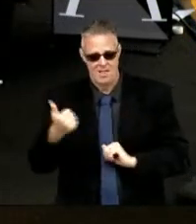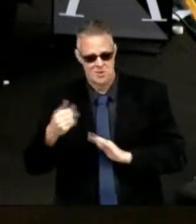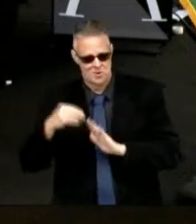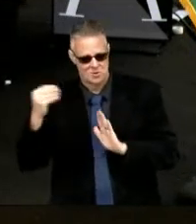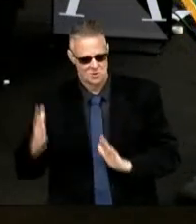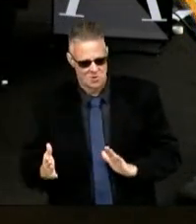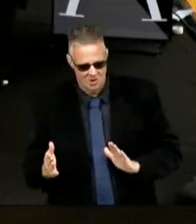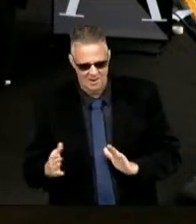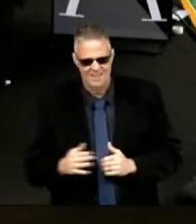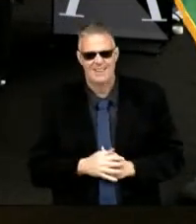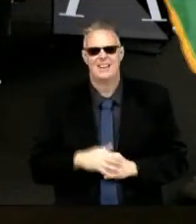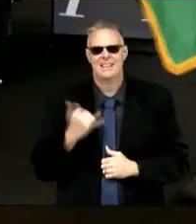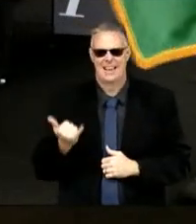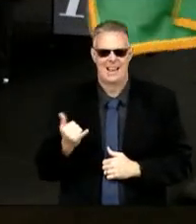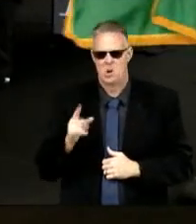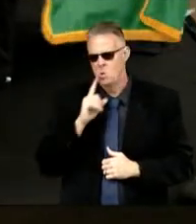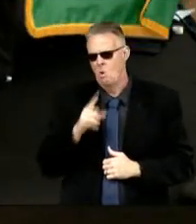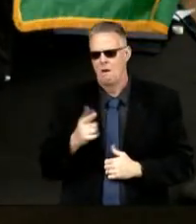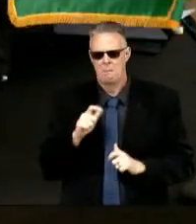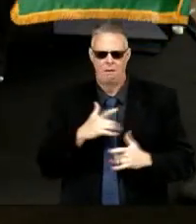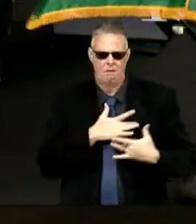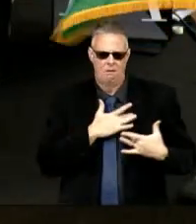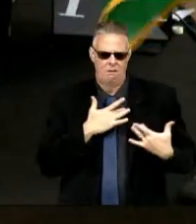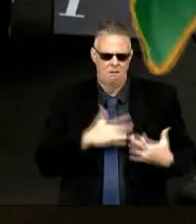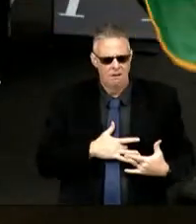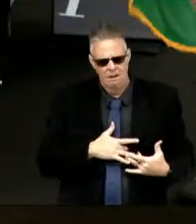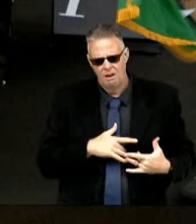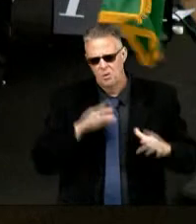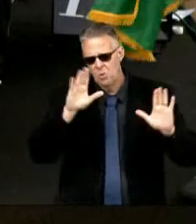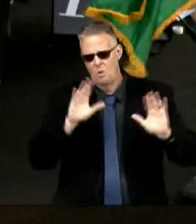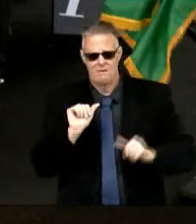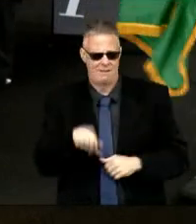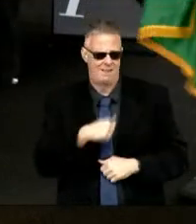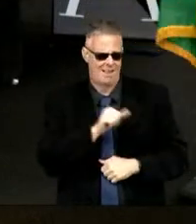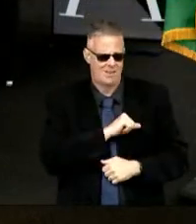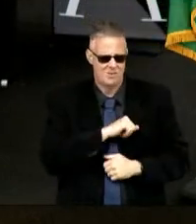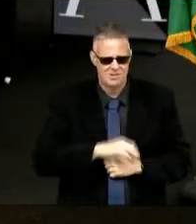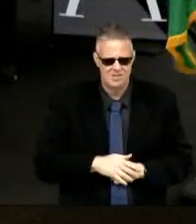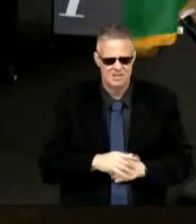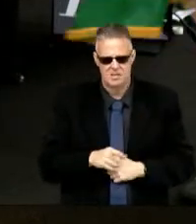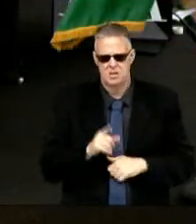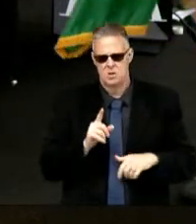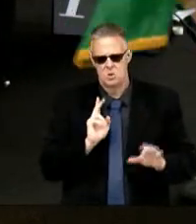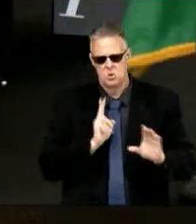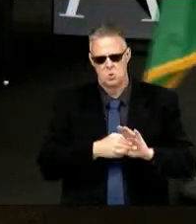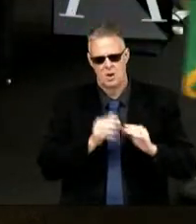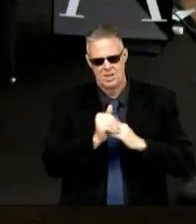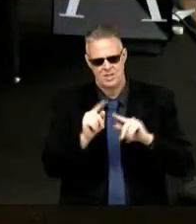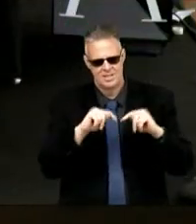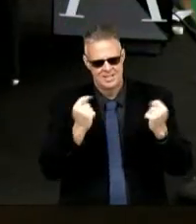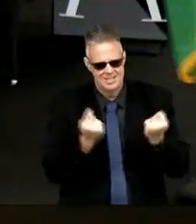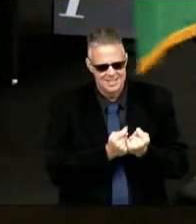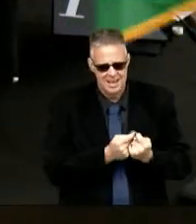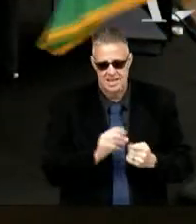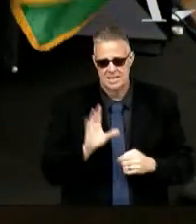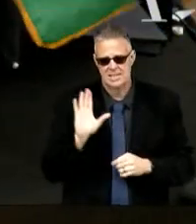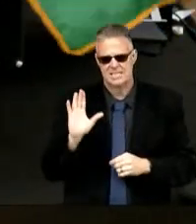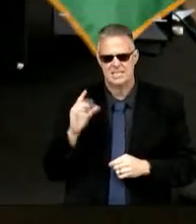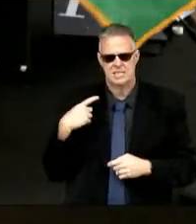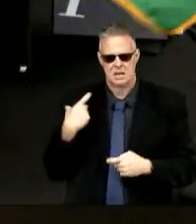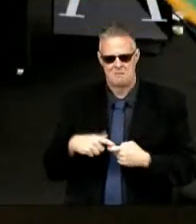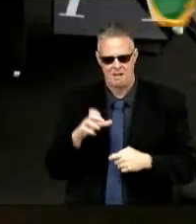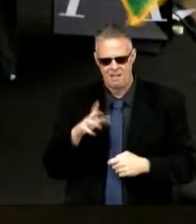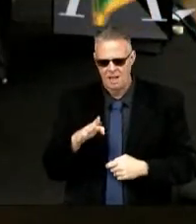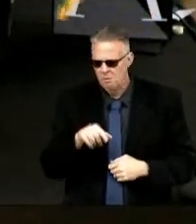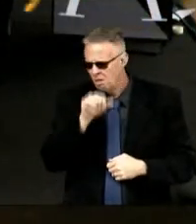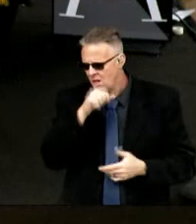student. Natalie has such a big heart along with a great attitude. She joined the leadership team in the Spanish club this year, and she